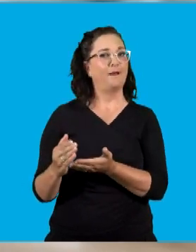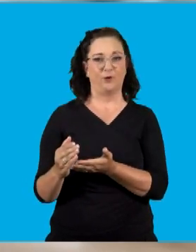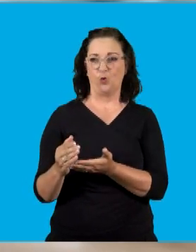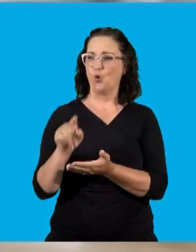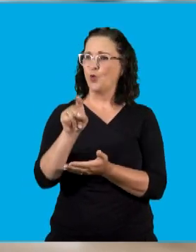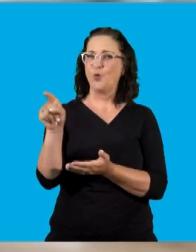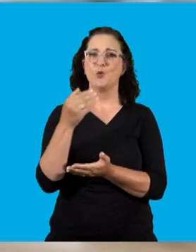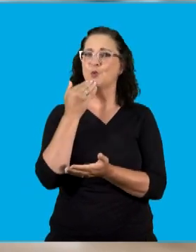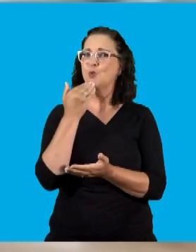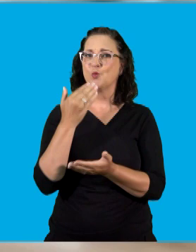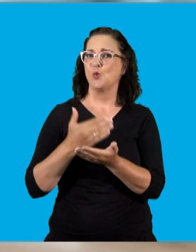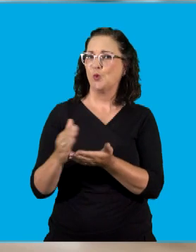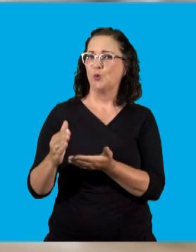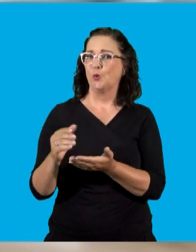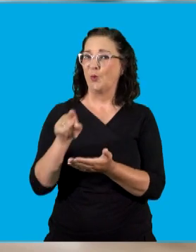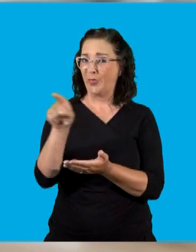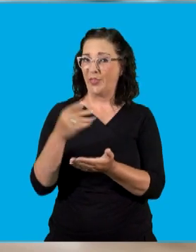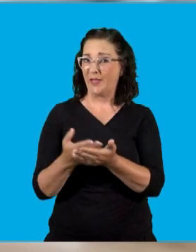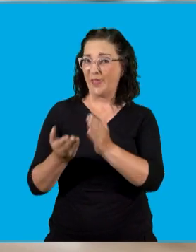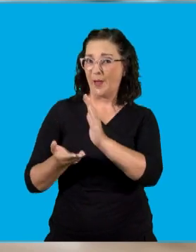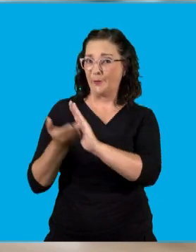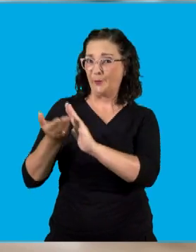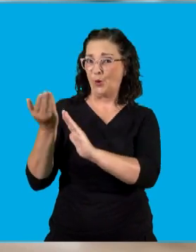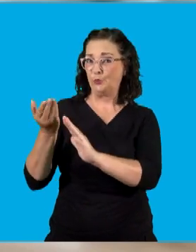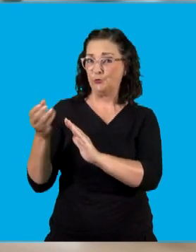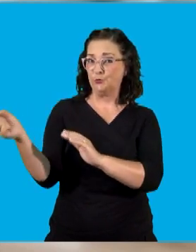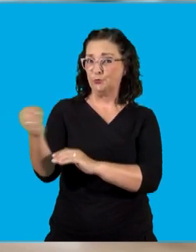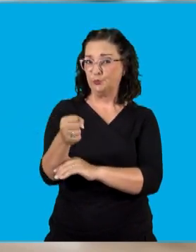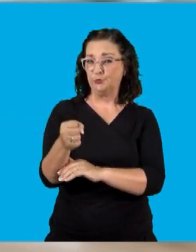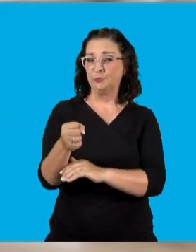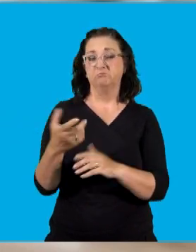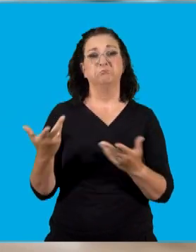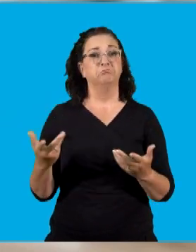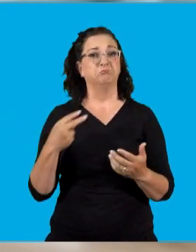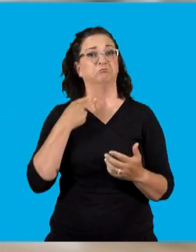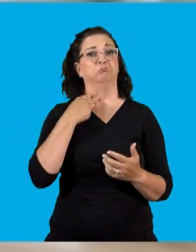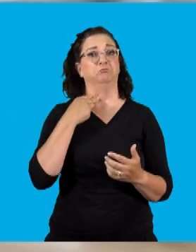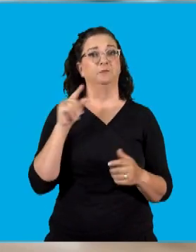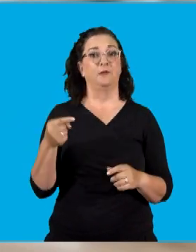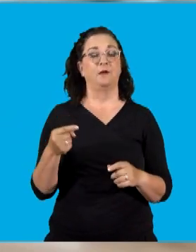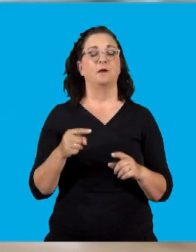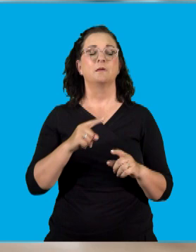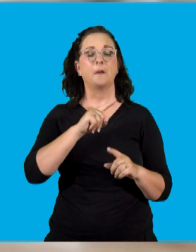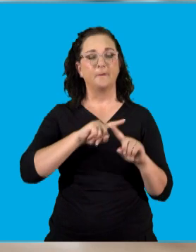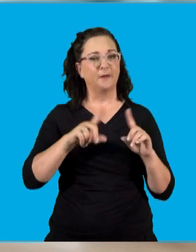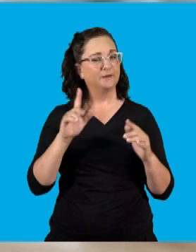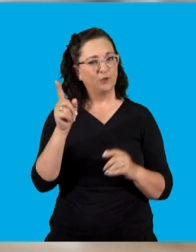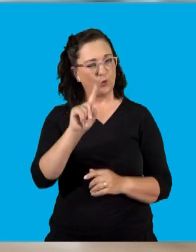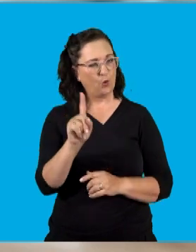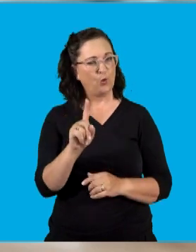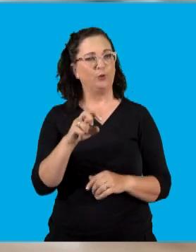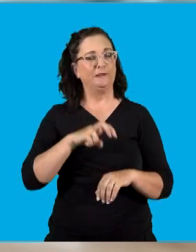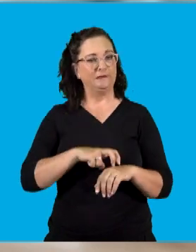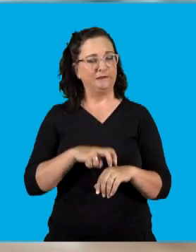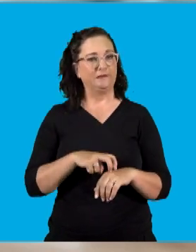people who are excluded, they won't be able to even apply for promotional posts. But if they make use of all the human resources in the